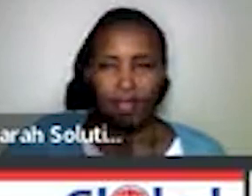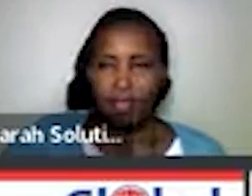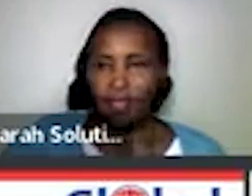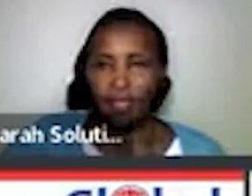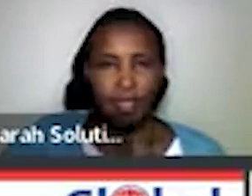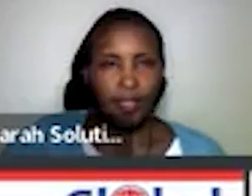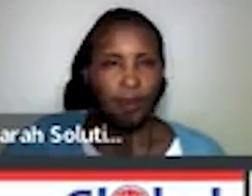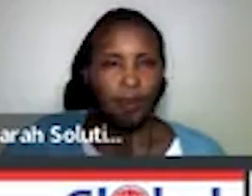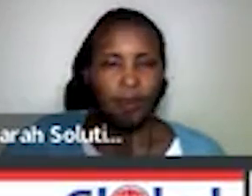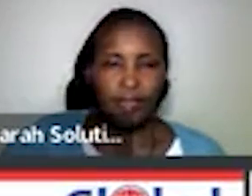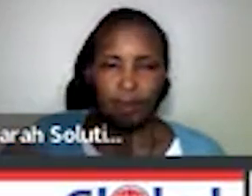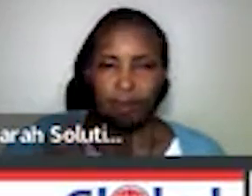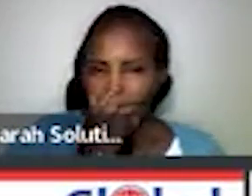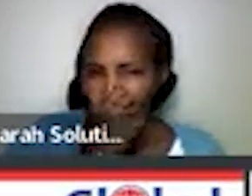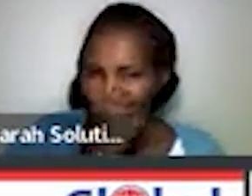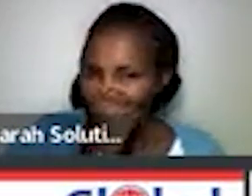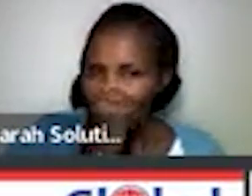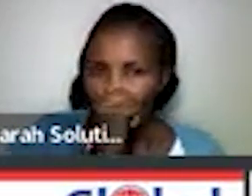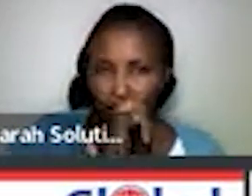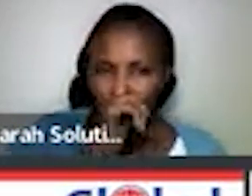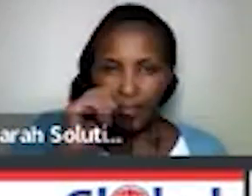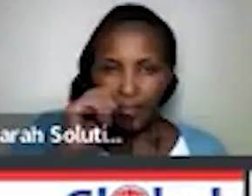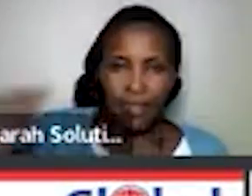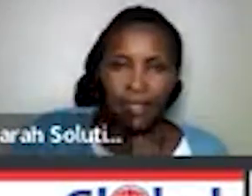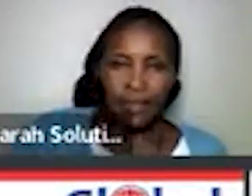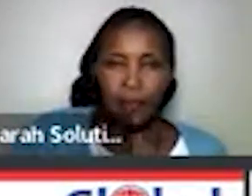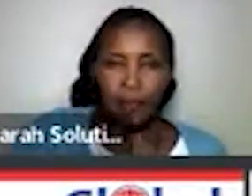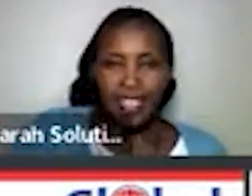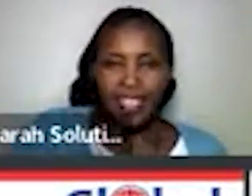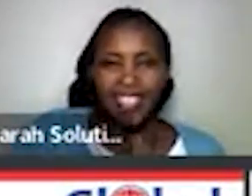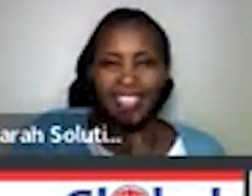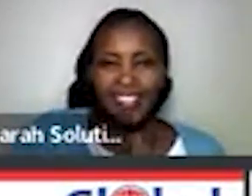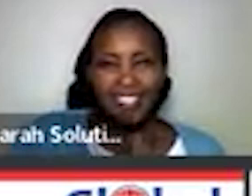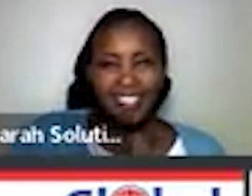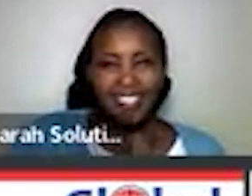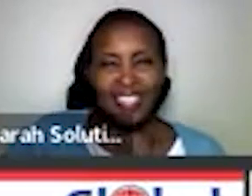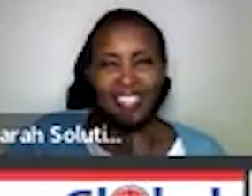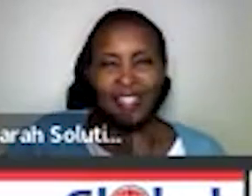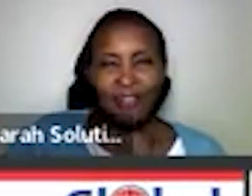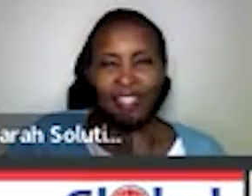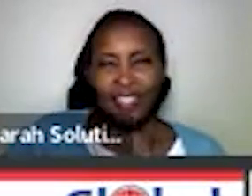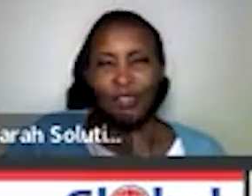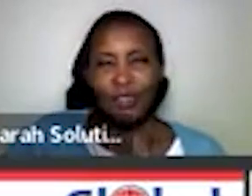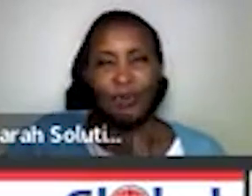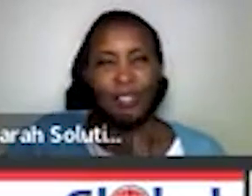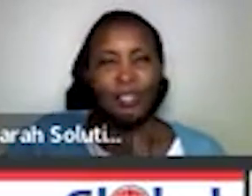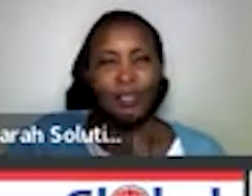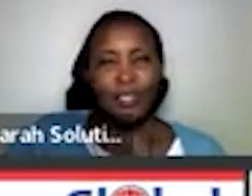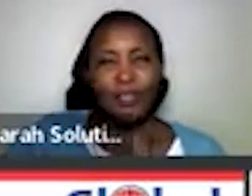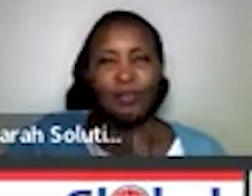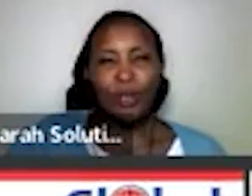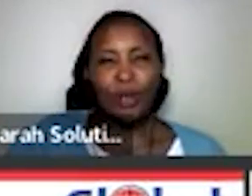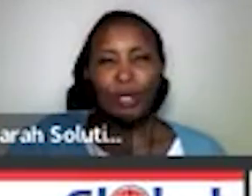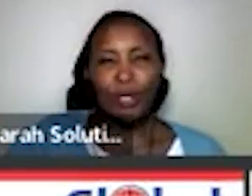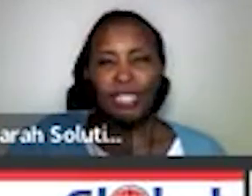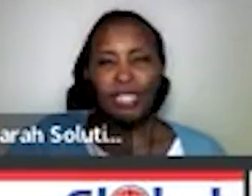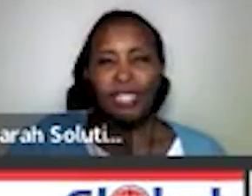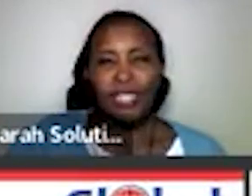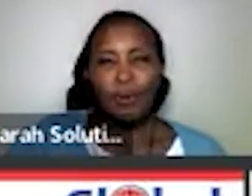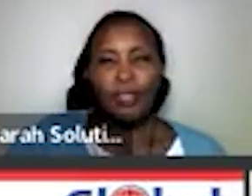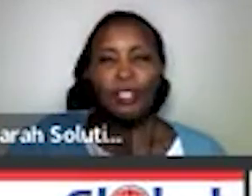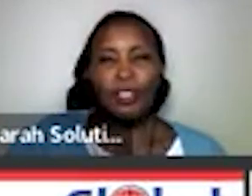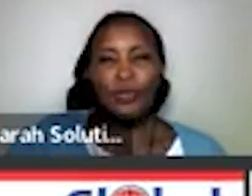yes, I think it's her network which is buffering. Lily Karanja says selfishness, not wanting to give